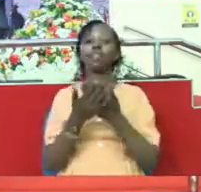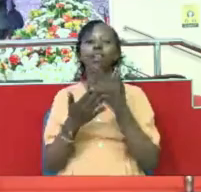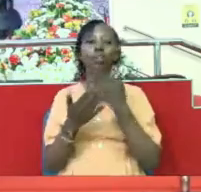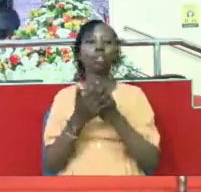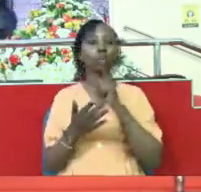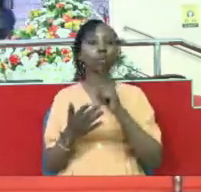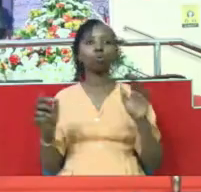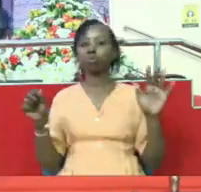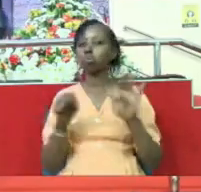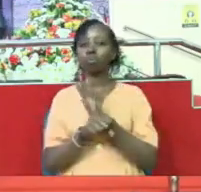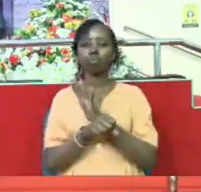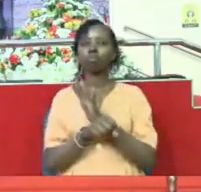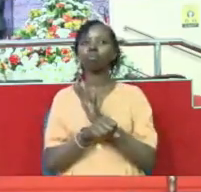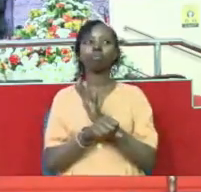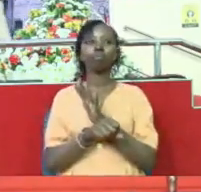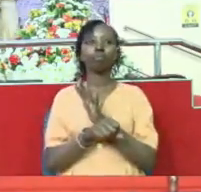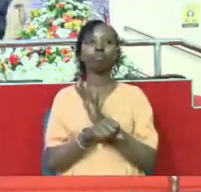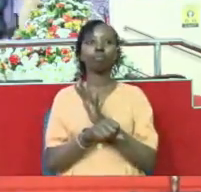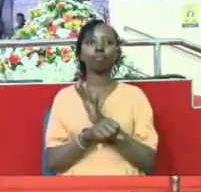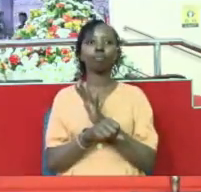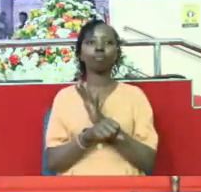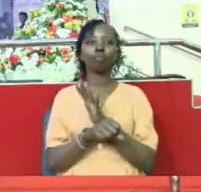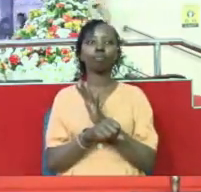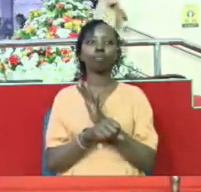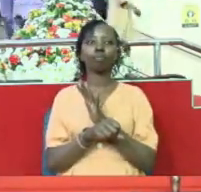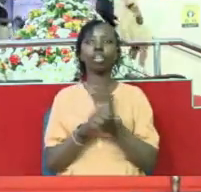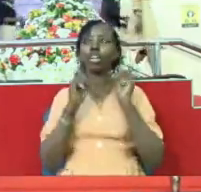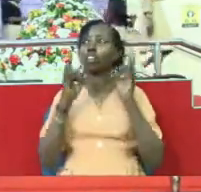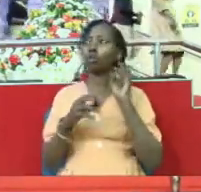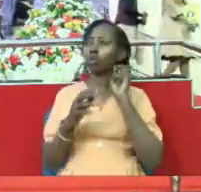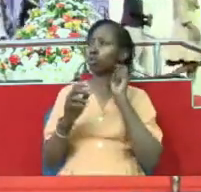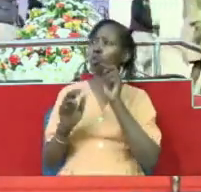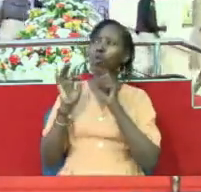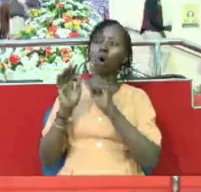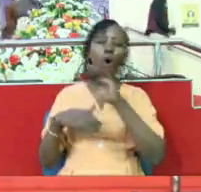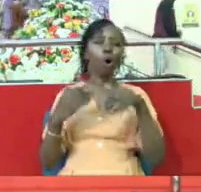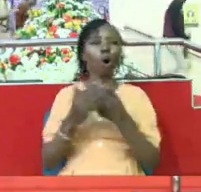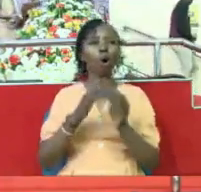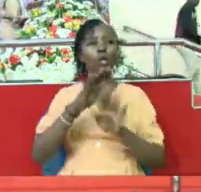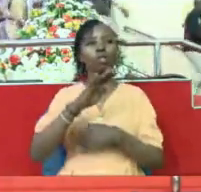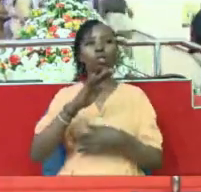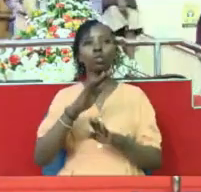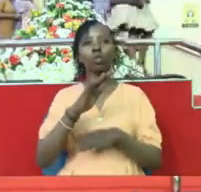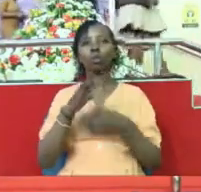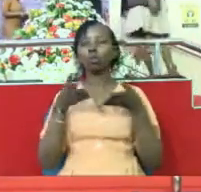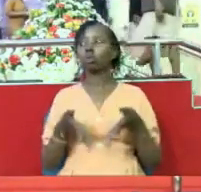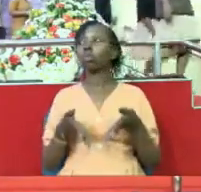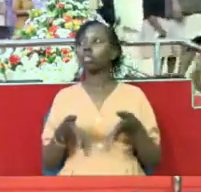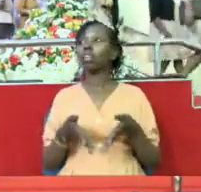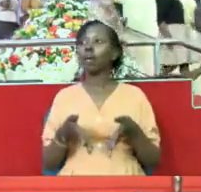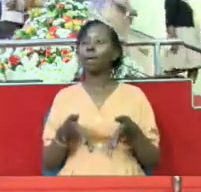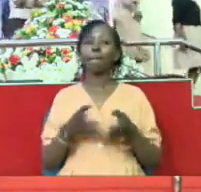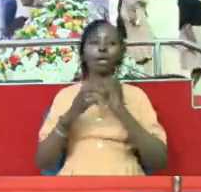cha ibada, kwa ibada tunashukuru. If you noted today all the songs they sang, mauliona leo nyimbo zote walizoimba, they are